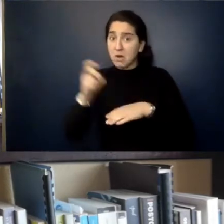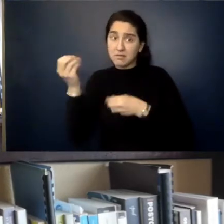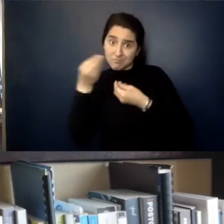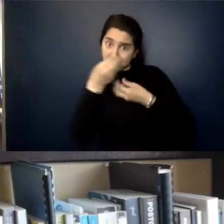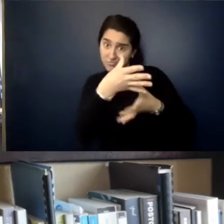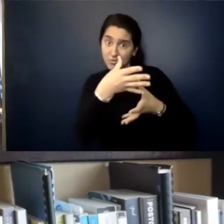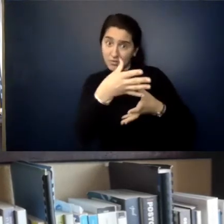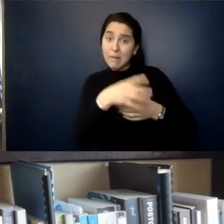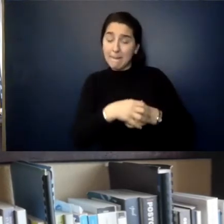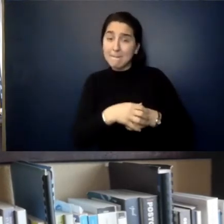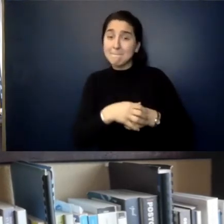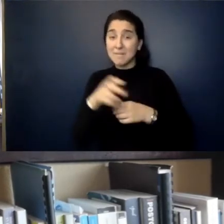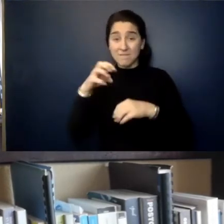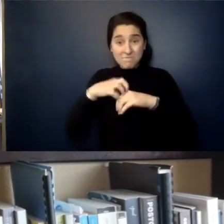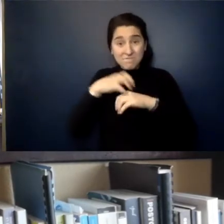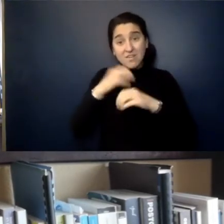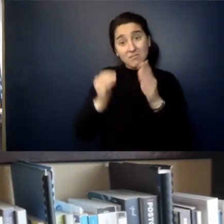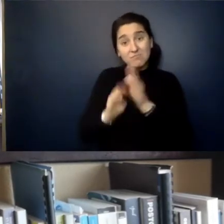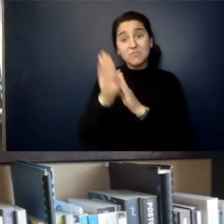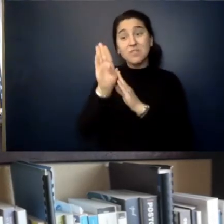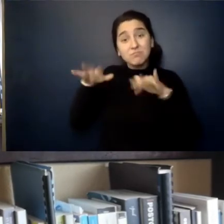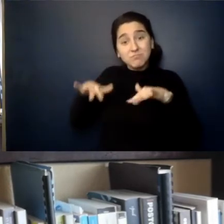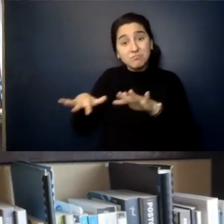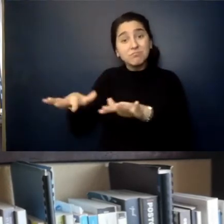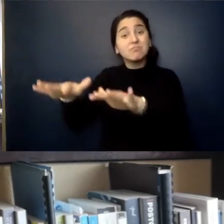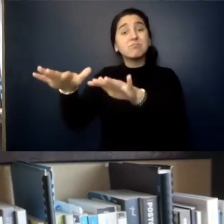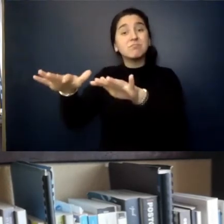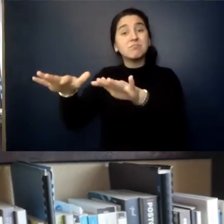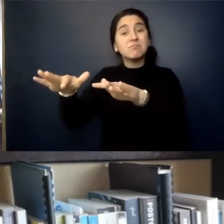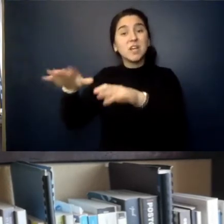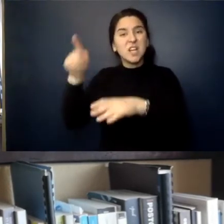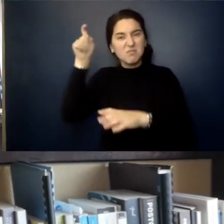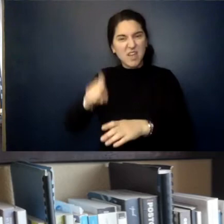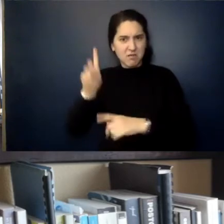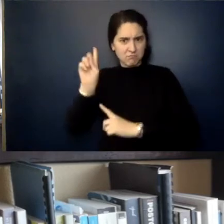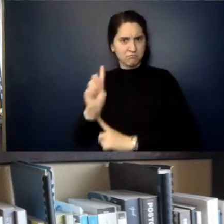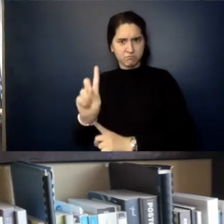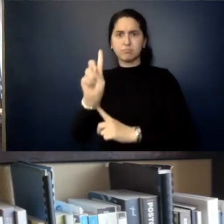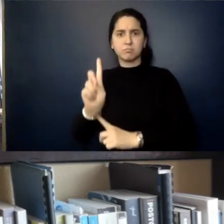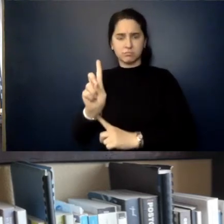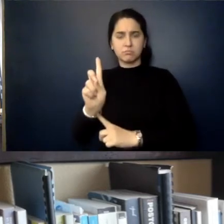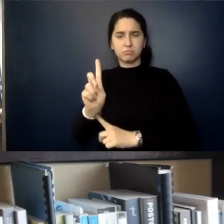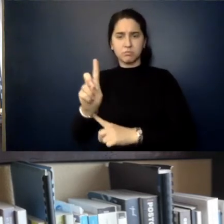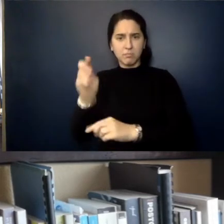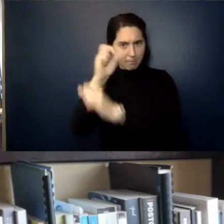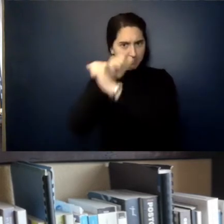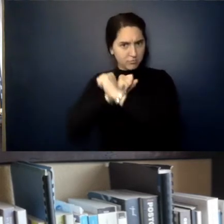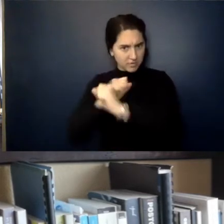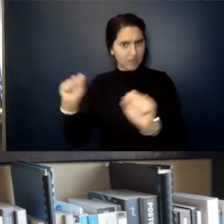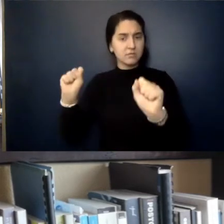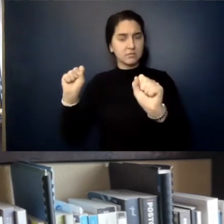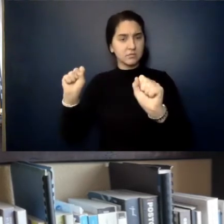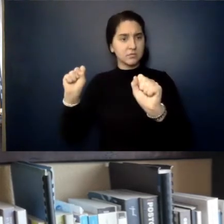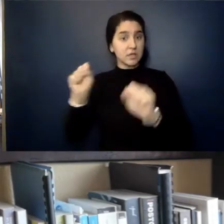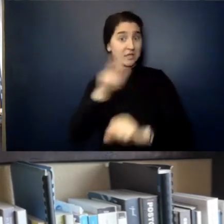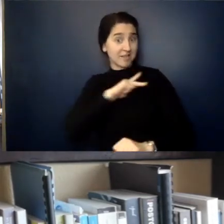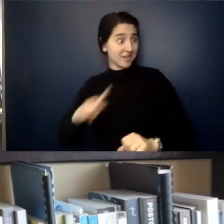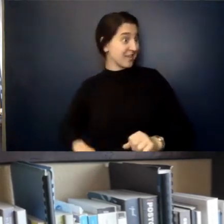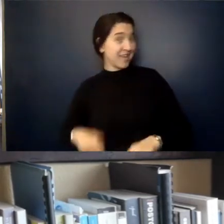Lord, the Lord of the covenant, spoke to